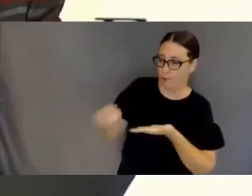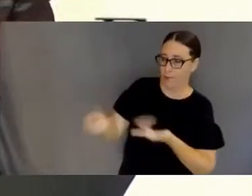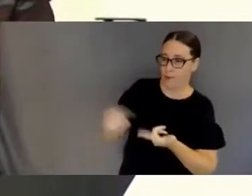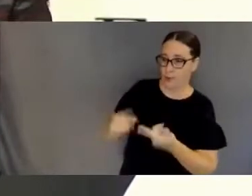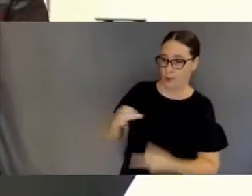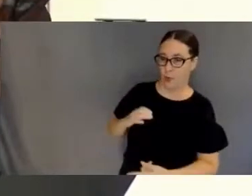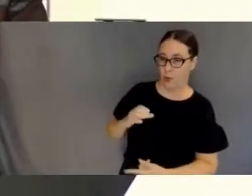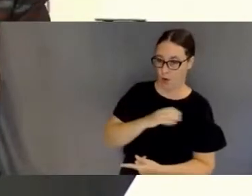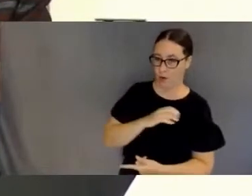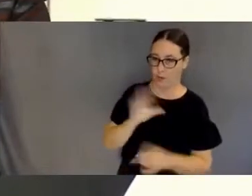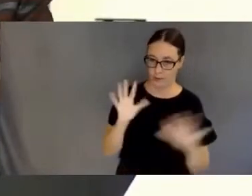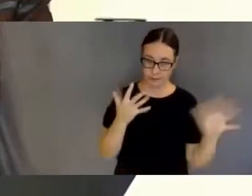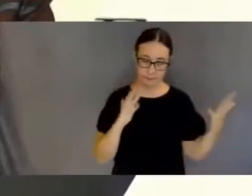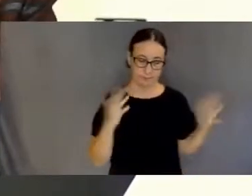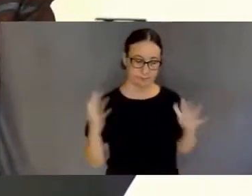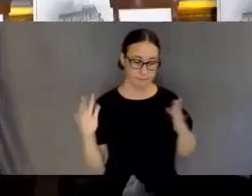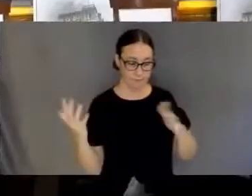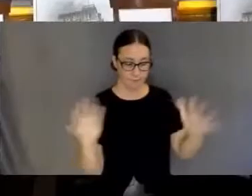most